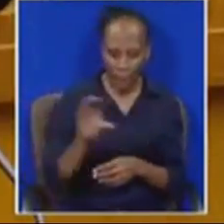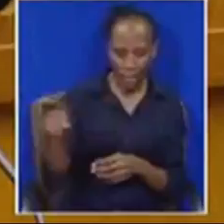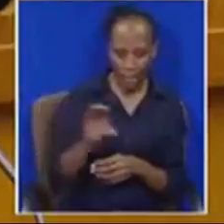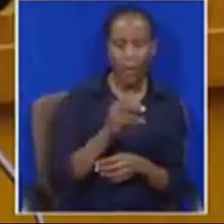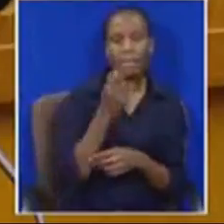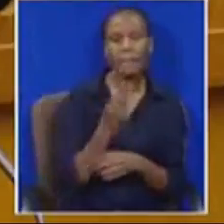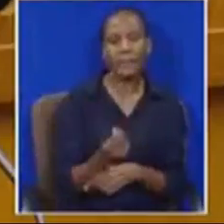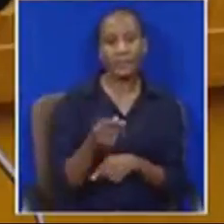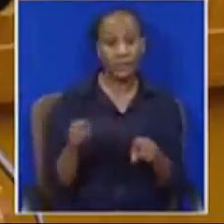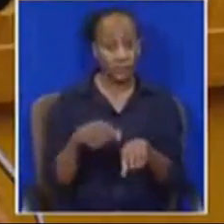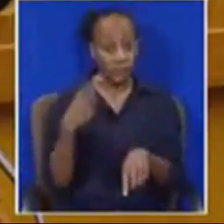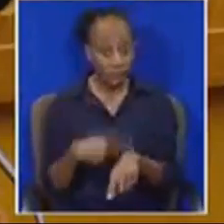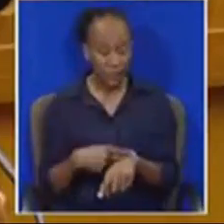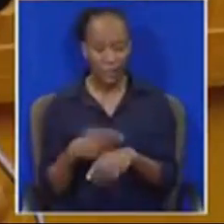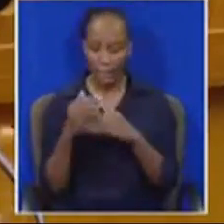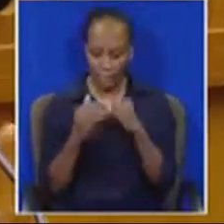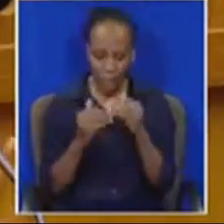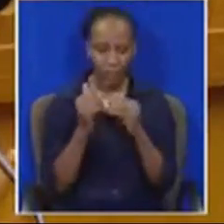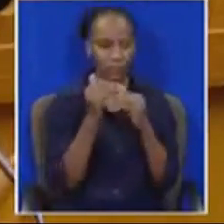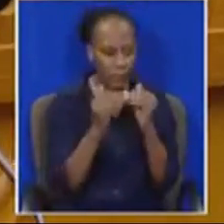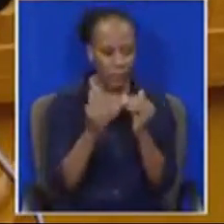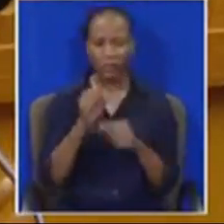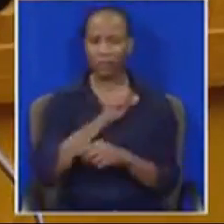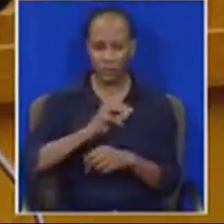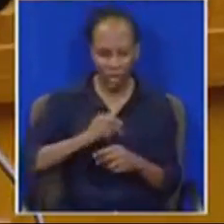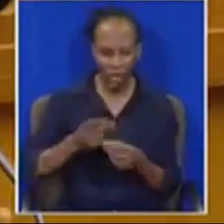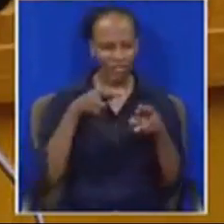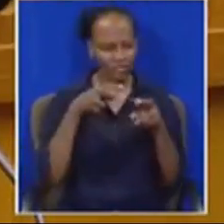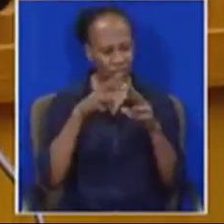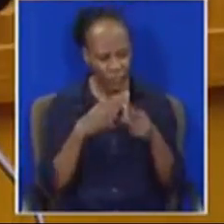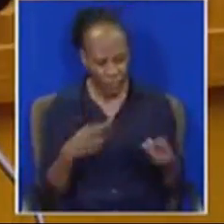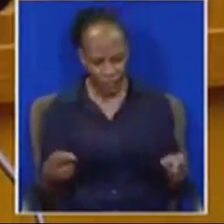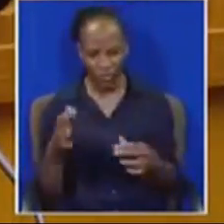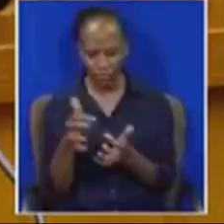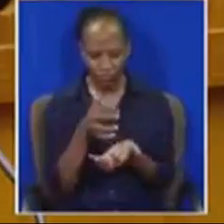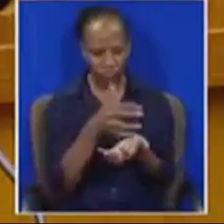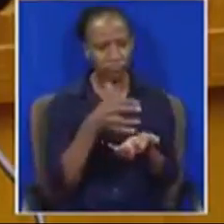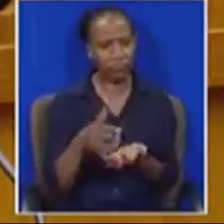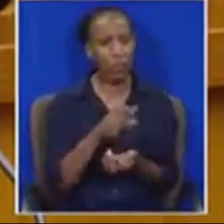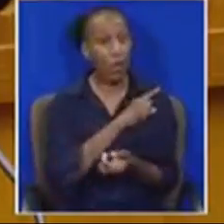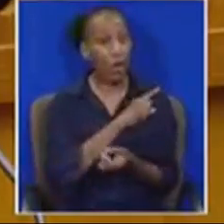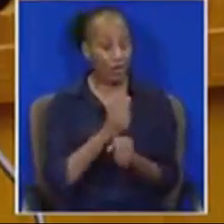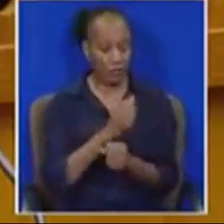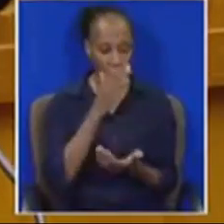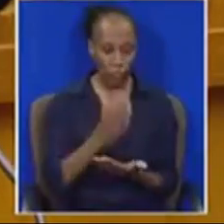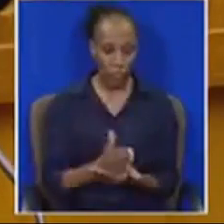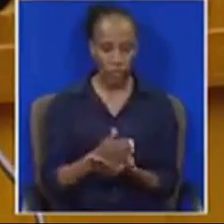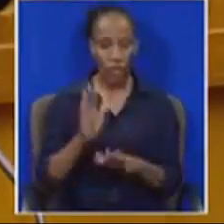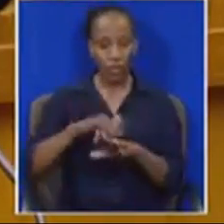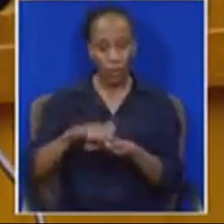build targeted industrial capabilities and to establish new industrial